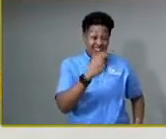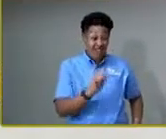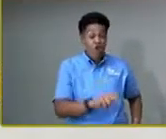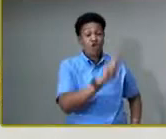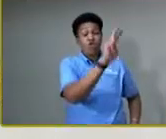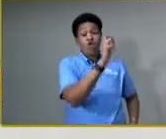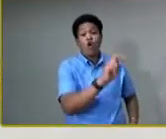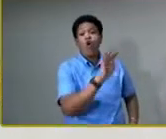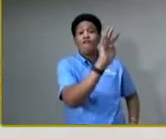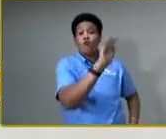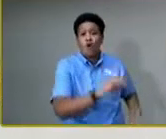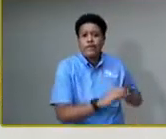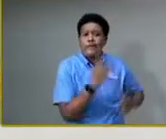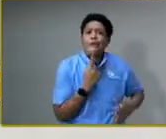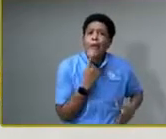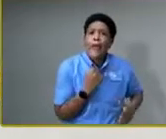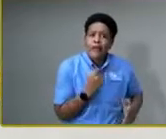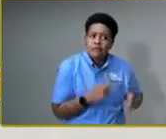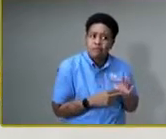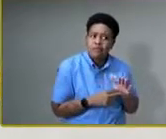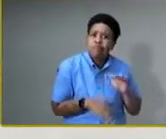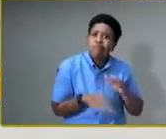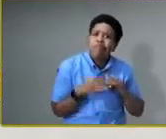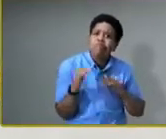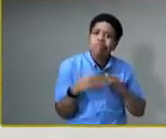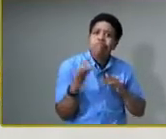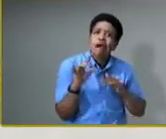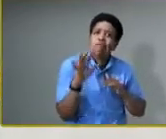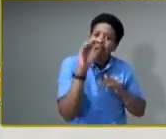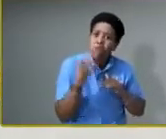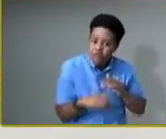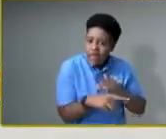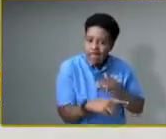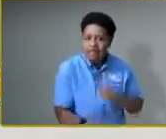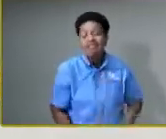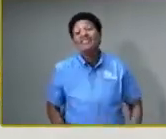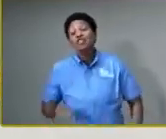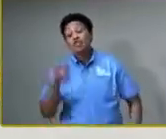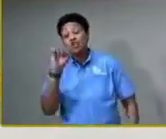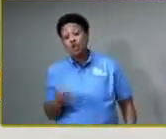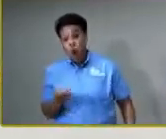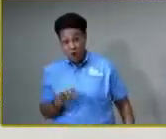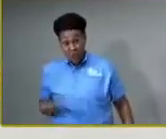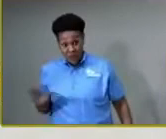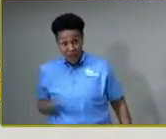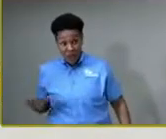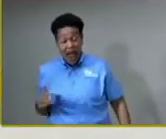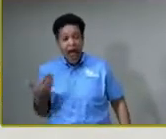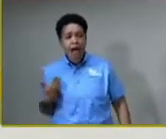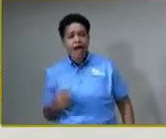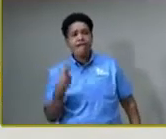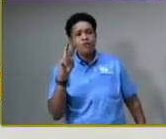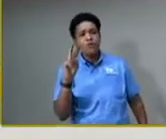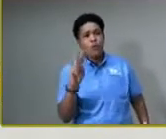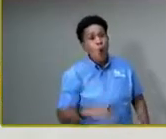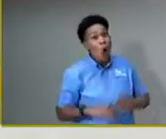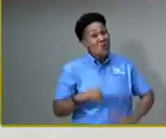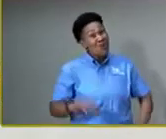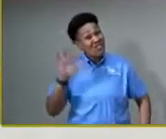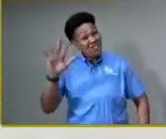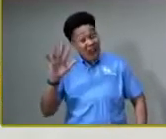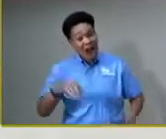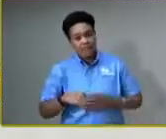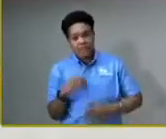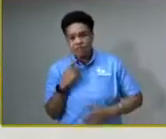or Southern Health Regional Authority, has 2 or 5 hospitals in the red zone, and the Southeast Regional Health